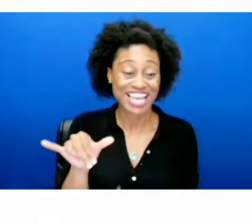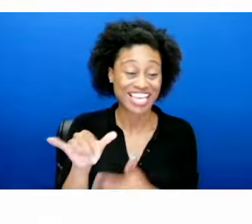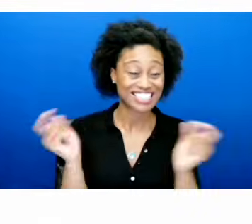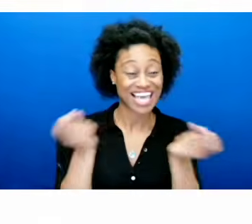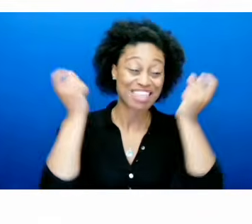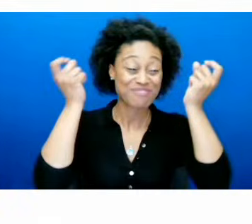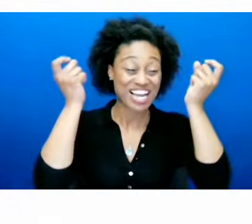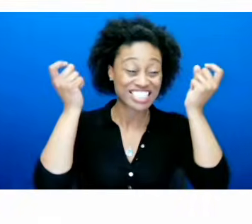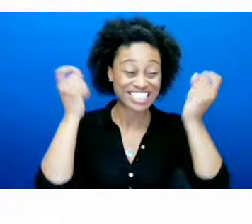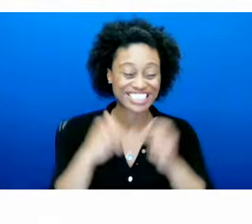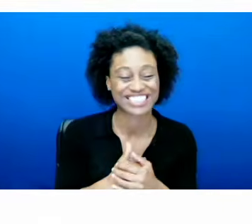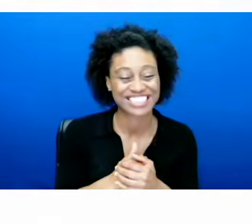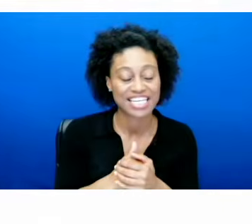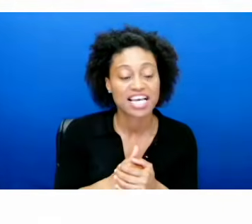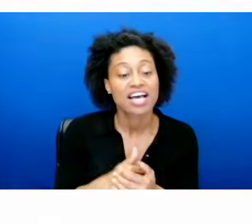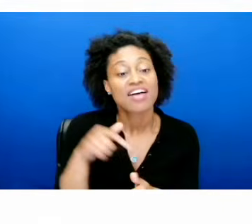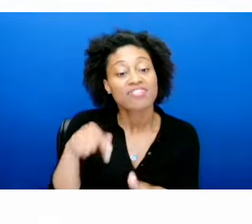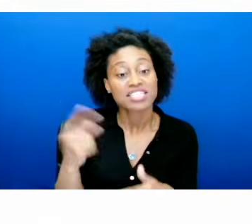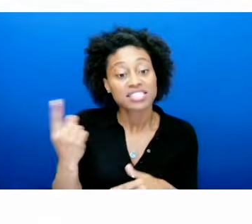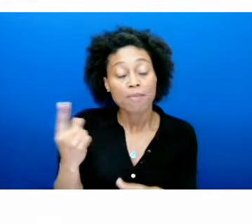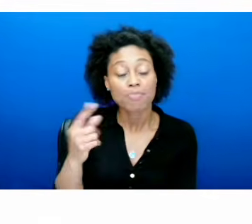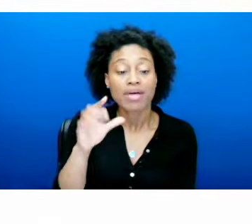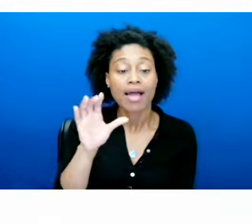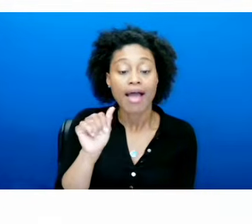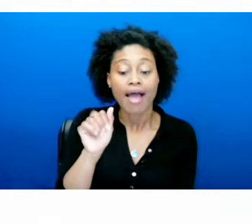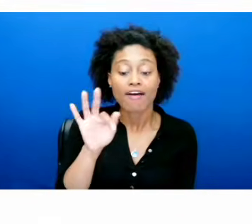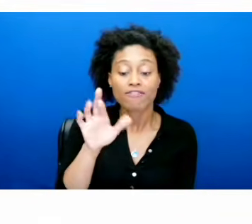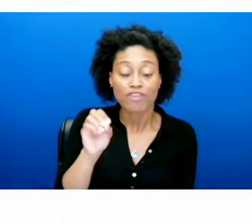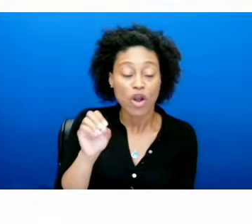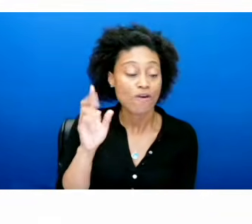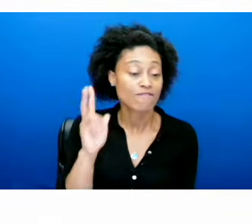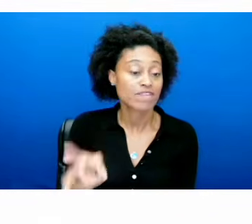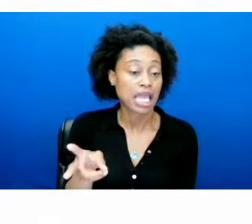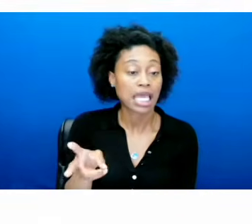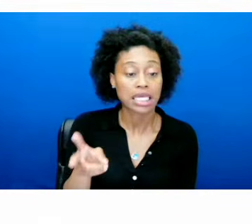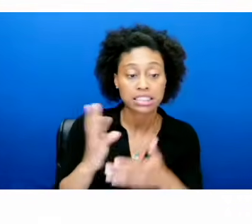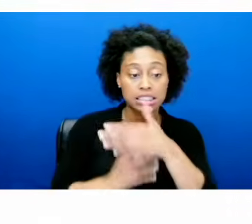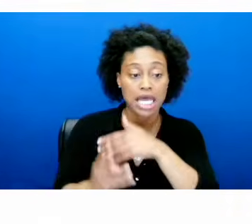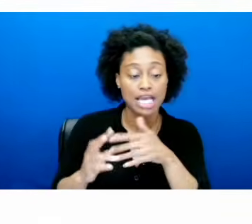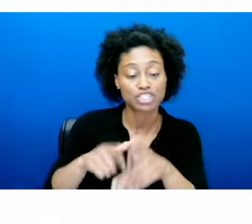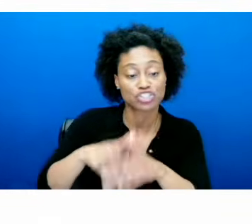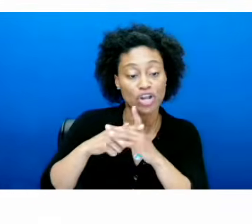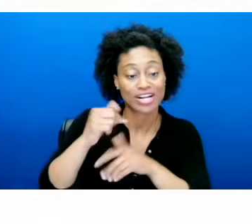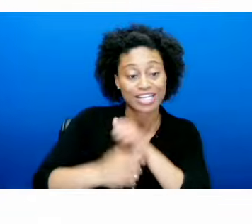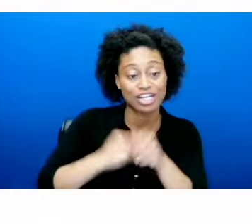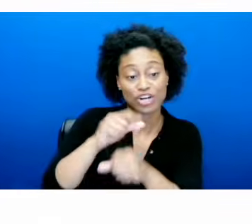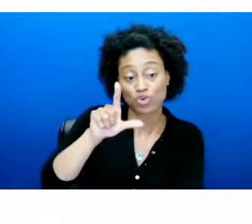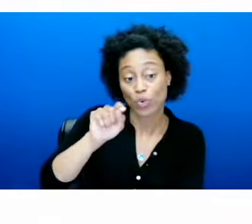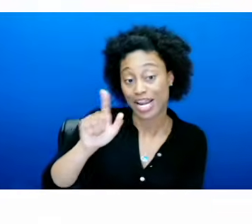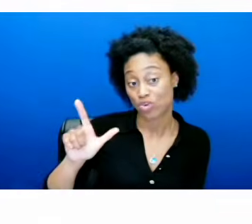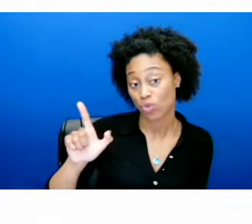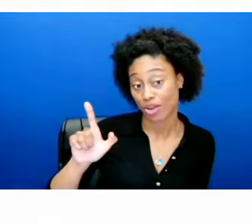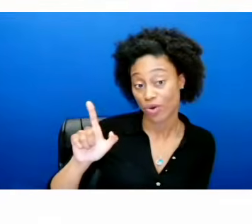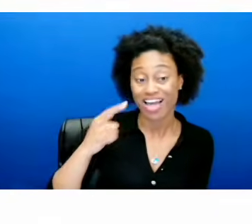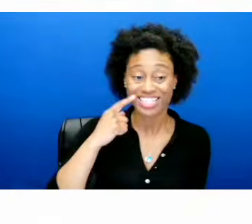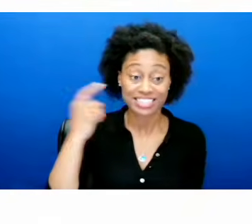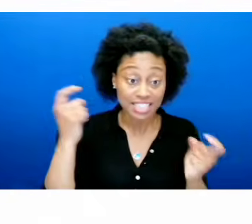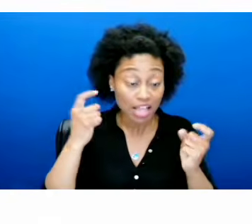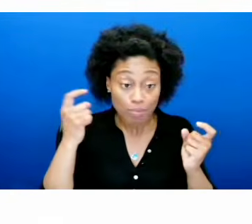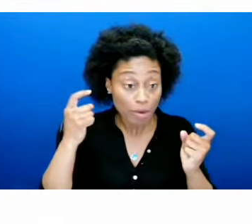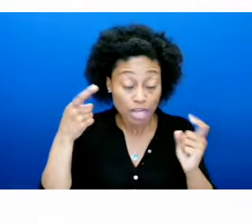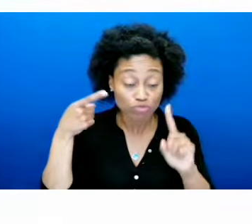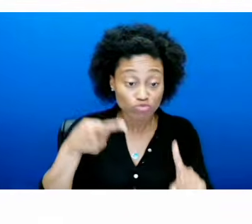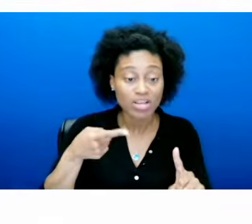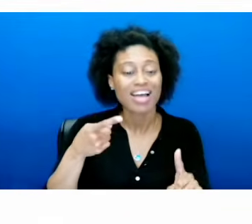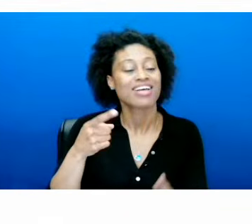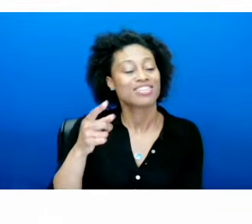is something that Afro-Vegan Society started in 2021, and it is just a celebration of Black